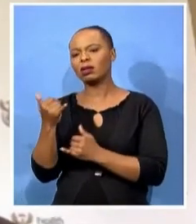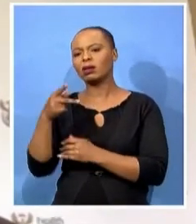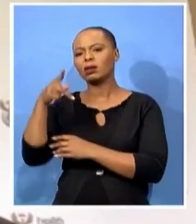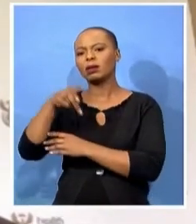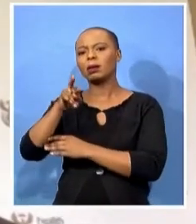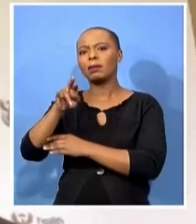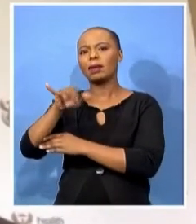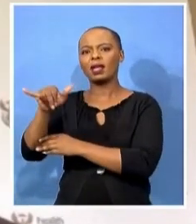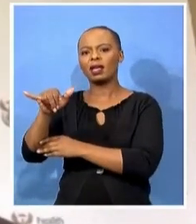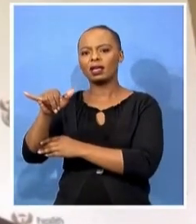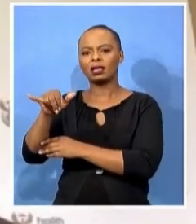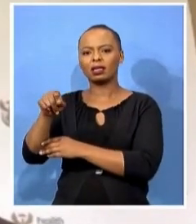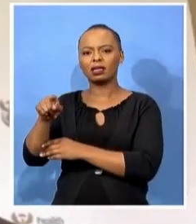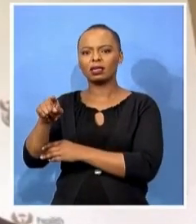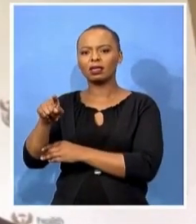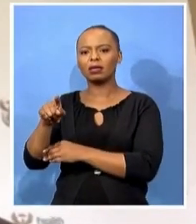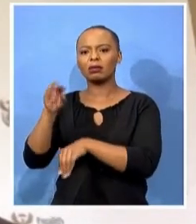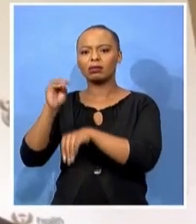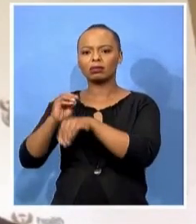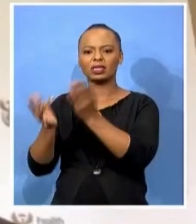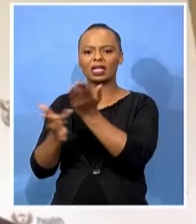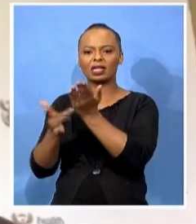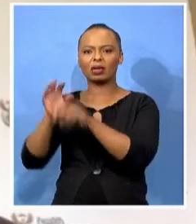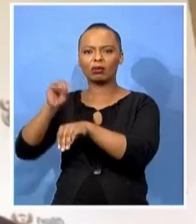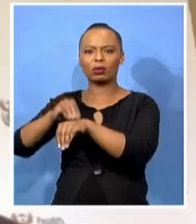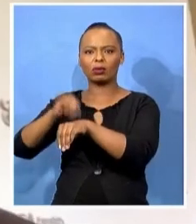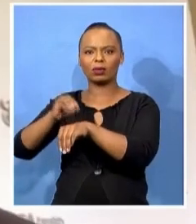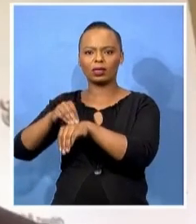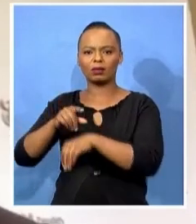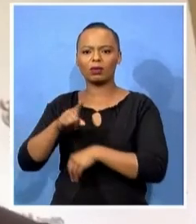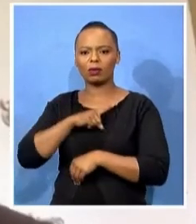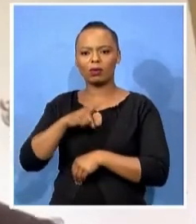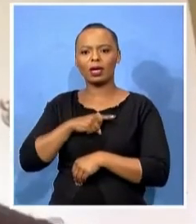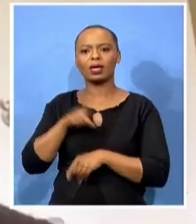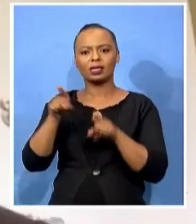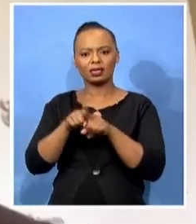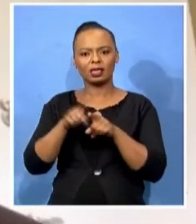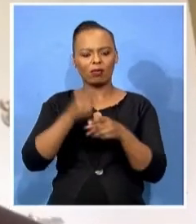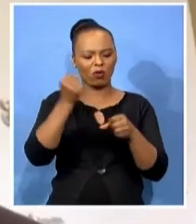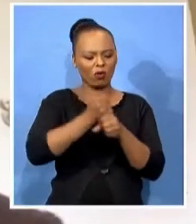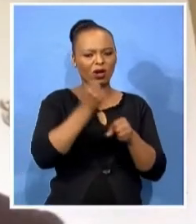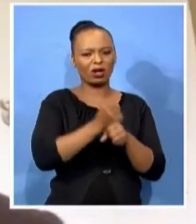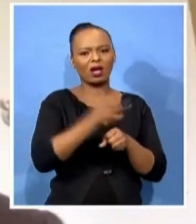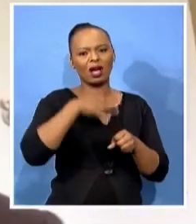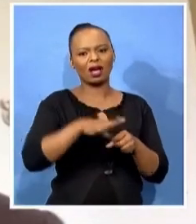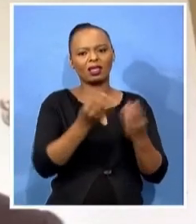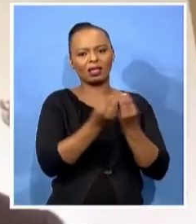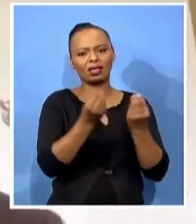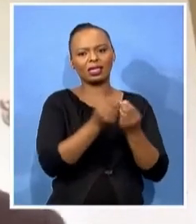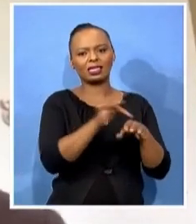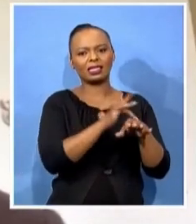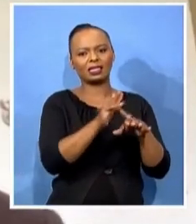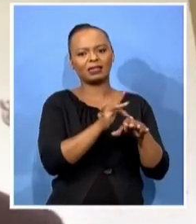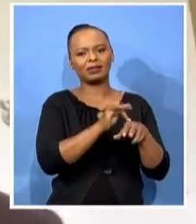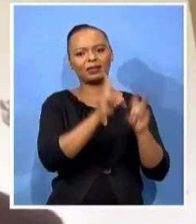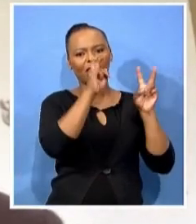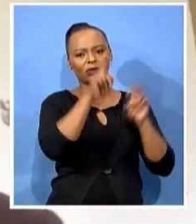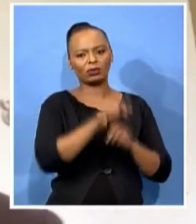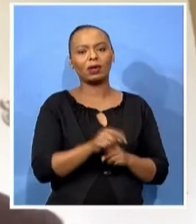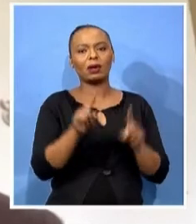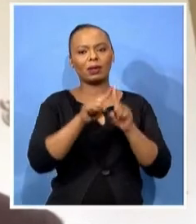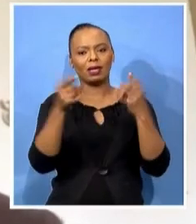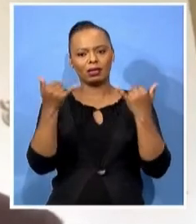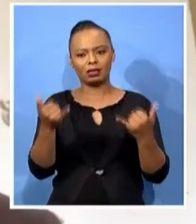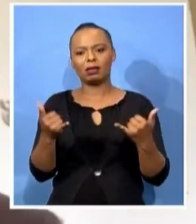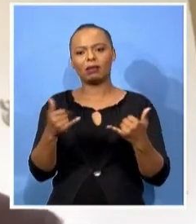was dealing with another sensitive matter as we were starting this discussion. So I will just table that presentation if we